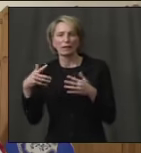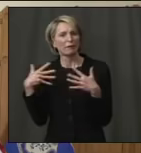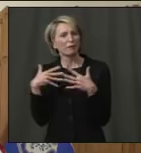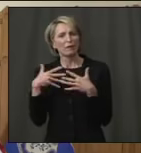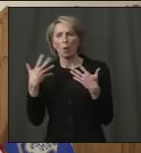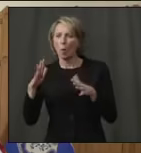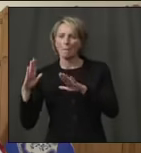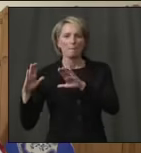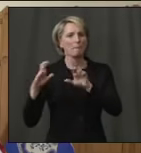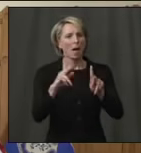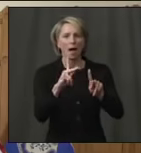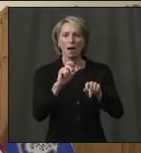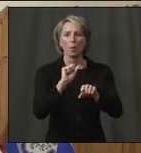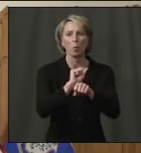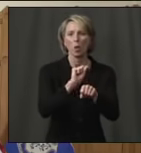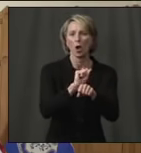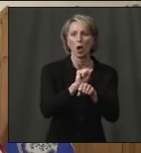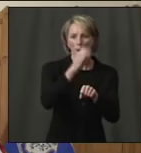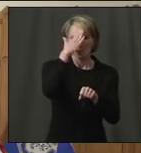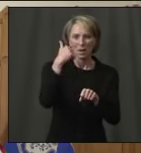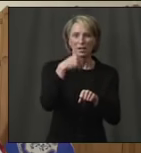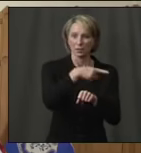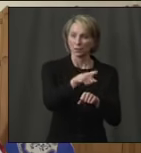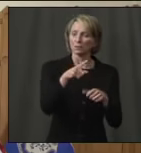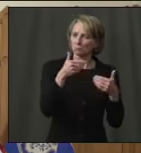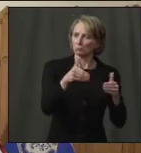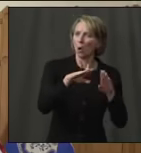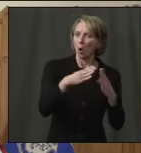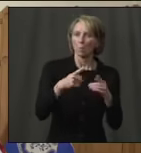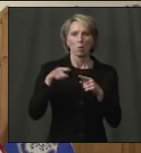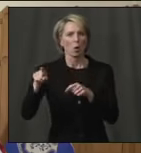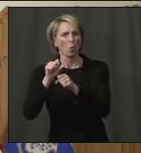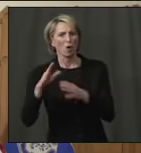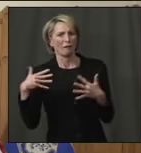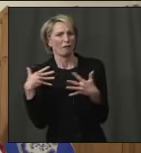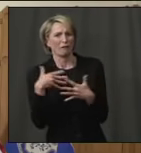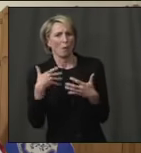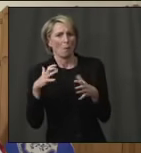side, maybe there are protections for workers who are afraid to go back to work.